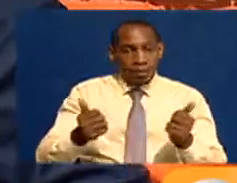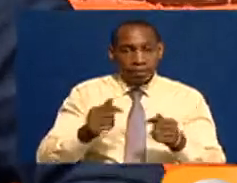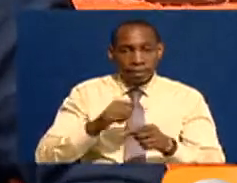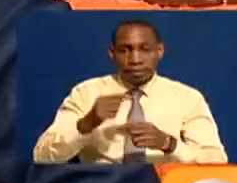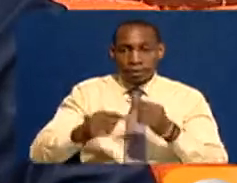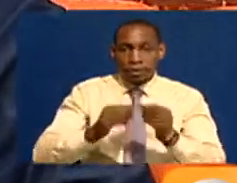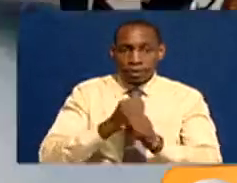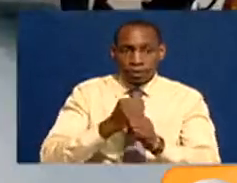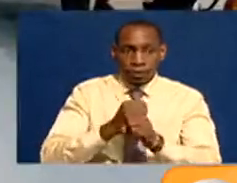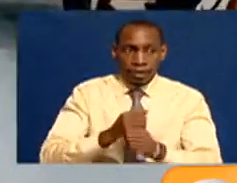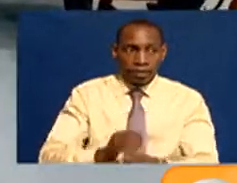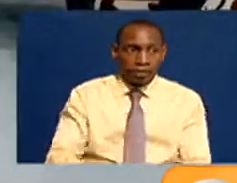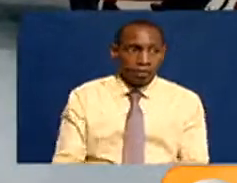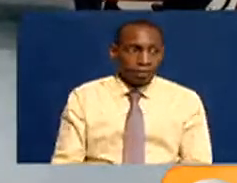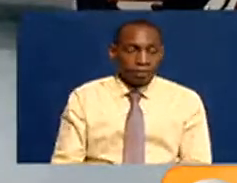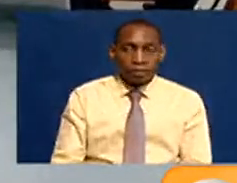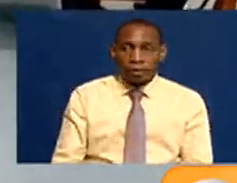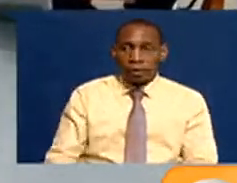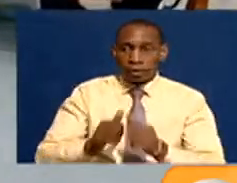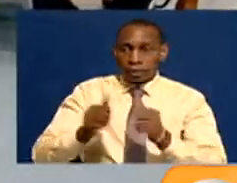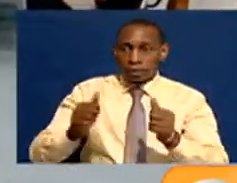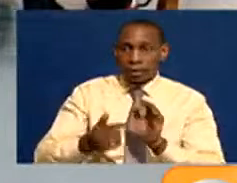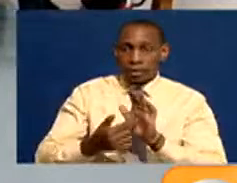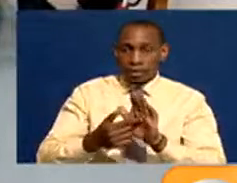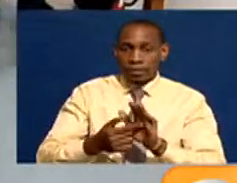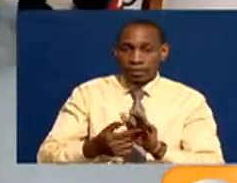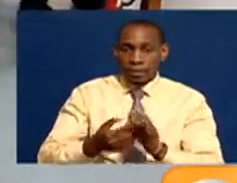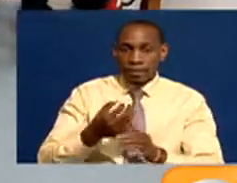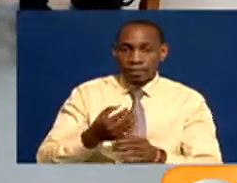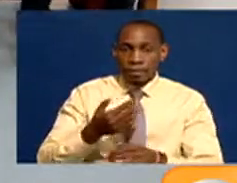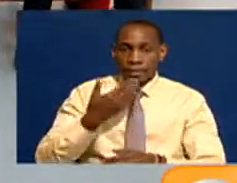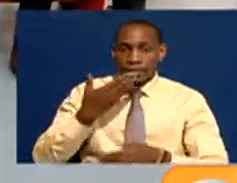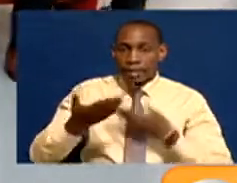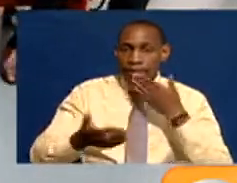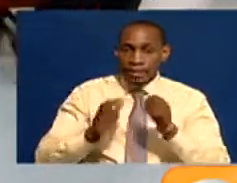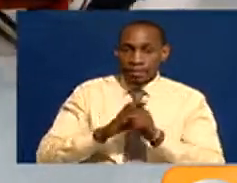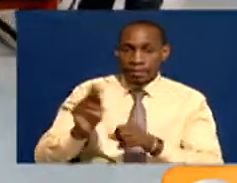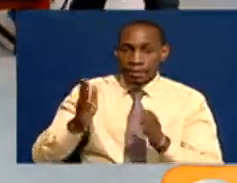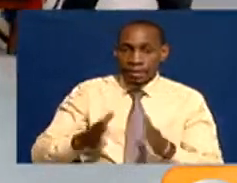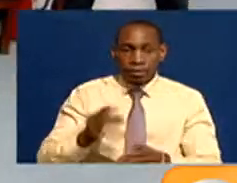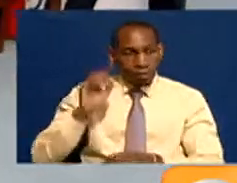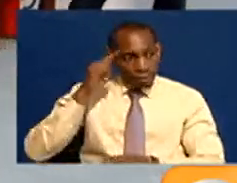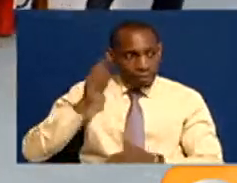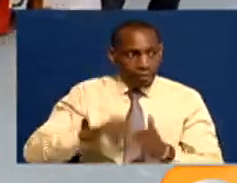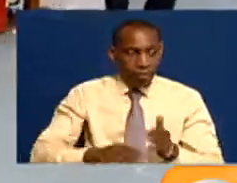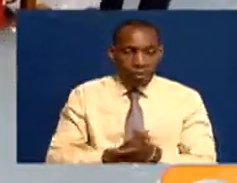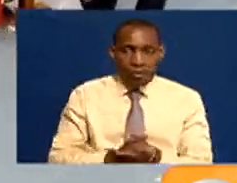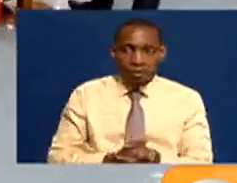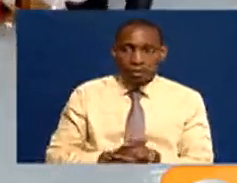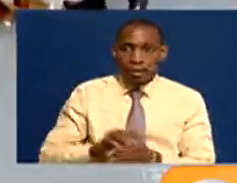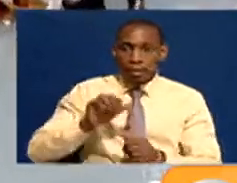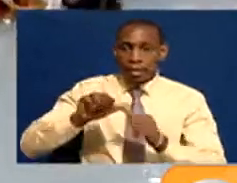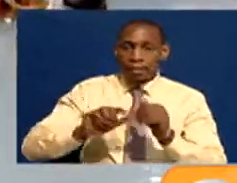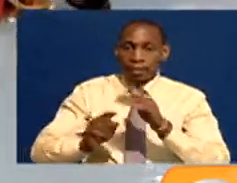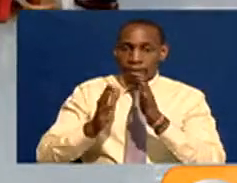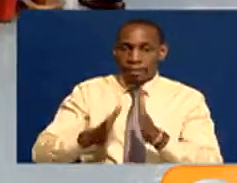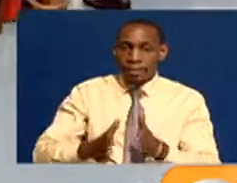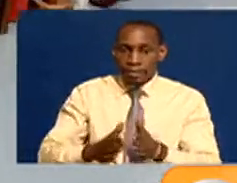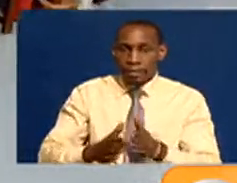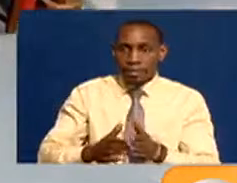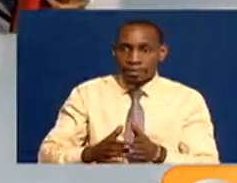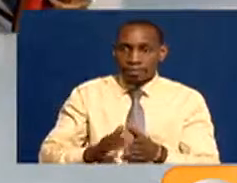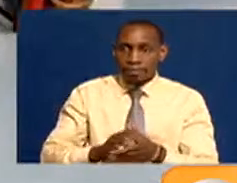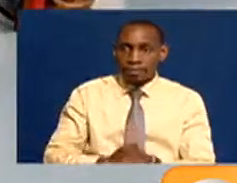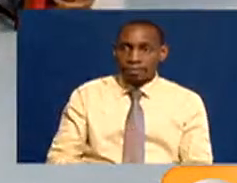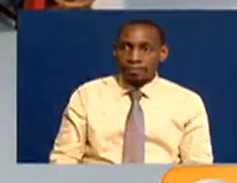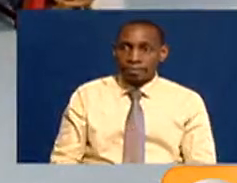the work. Yeah. Yeah. All right, let's go to the magic wall. There's lots and lots of reactions. Let's see what Kenyans think of what our Waziris have been saying the last